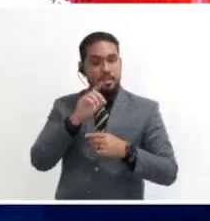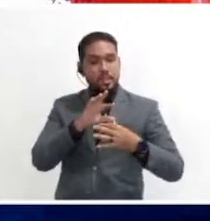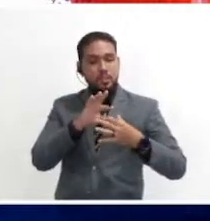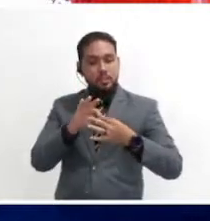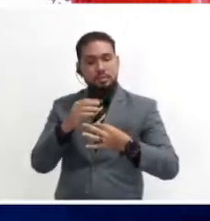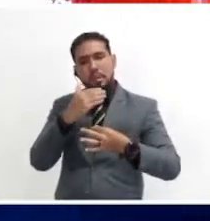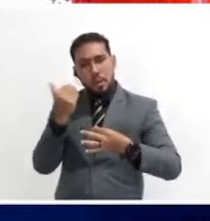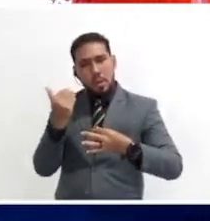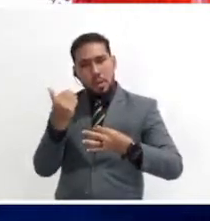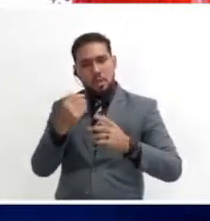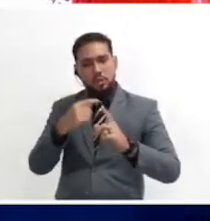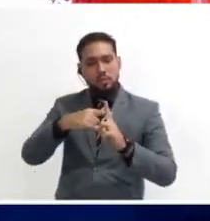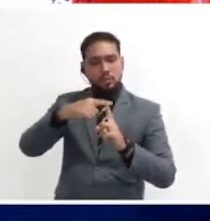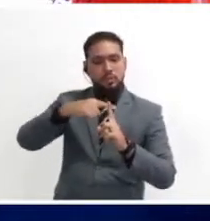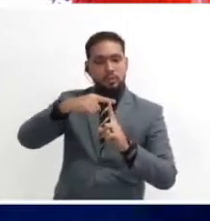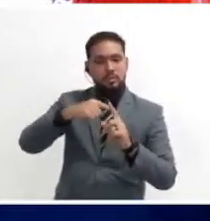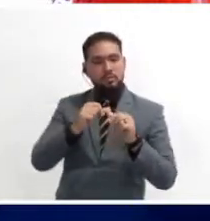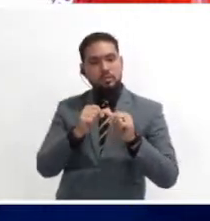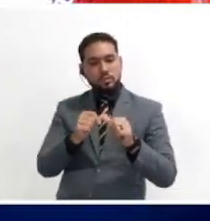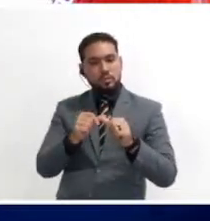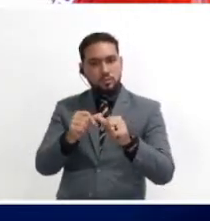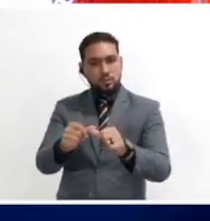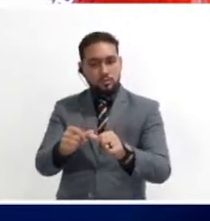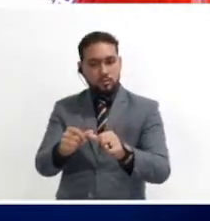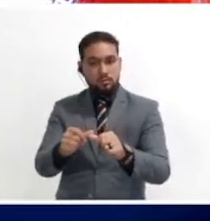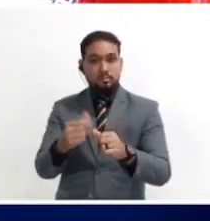layer. And then